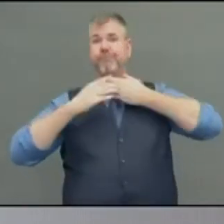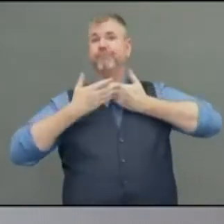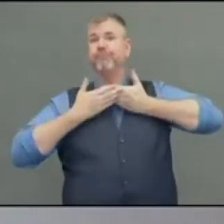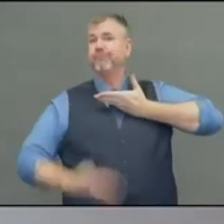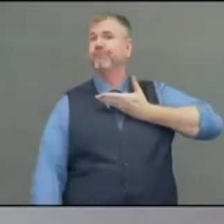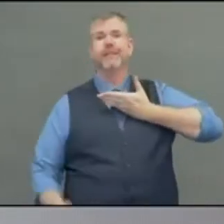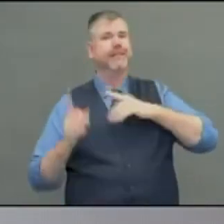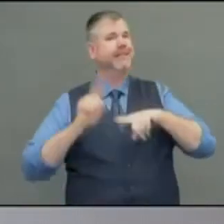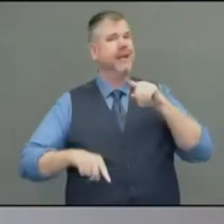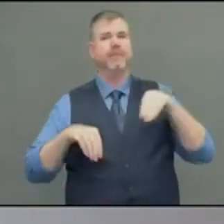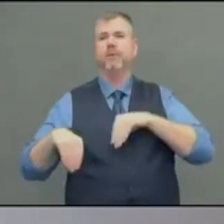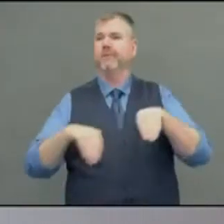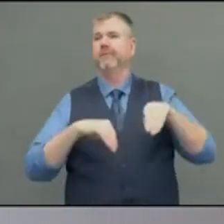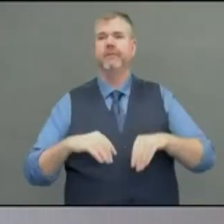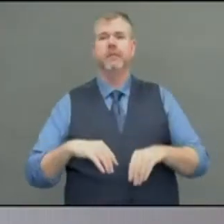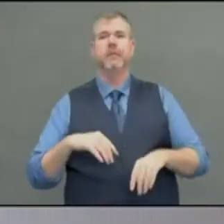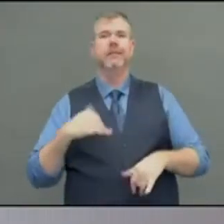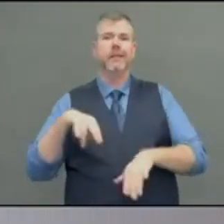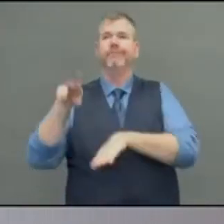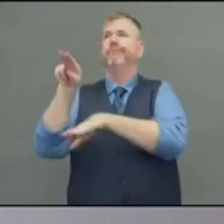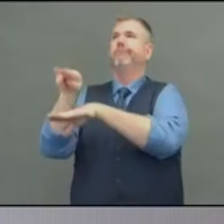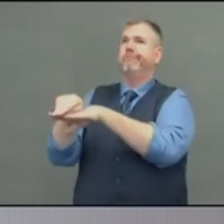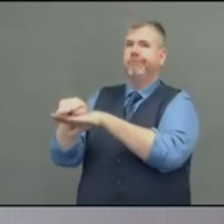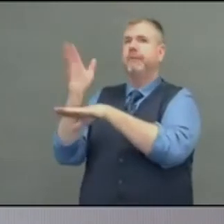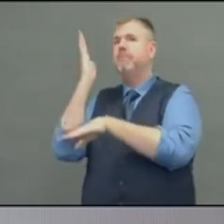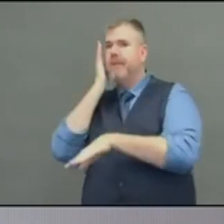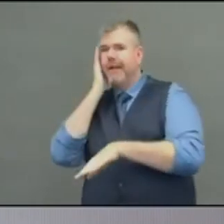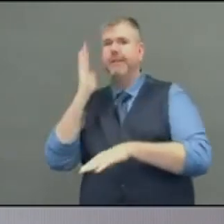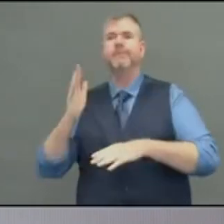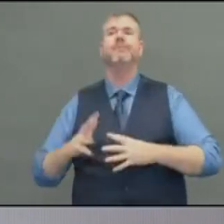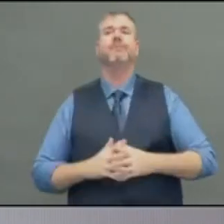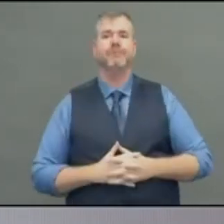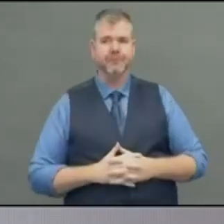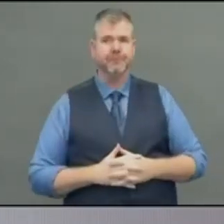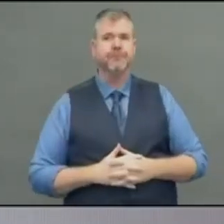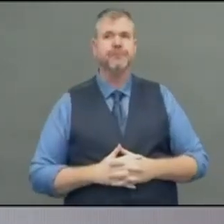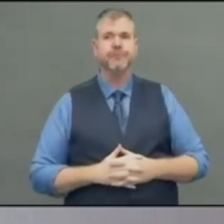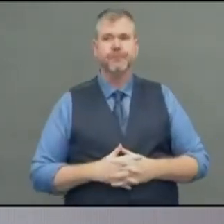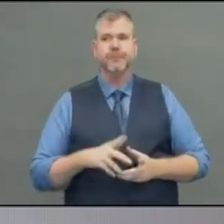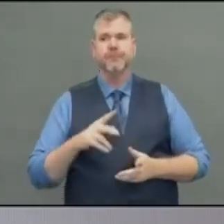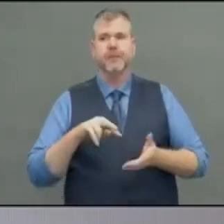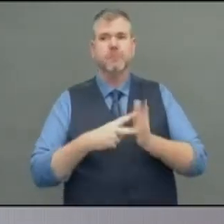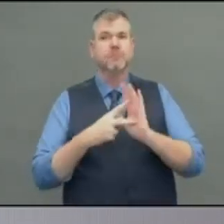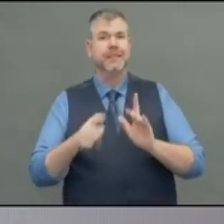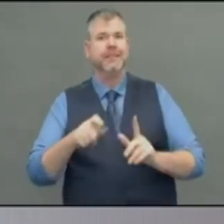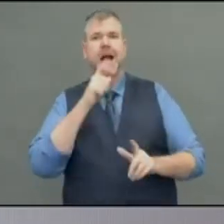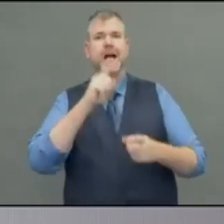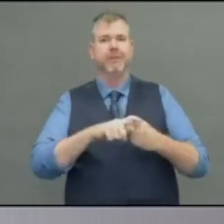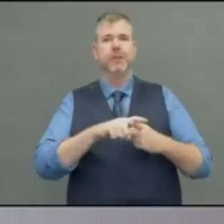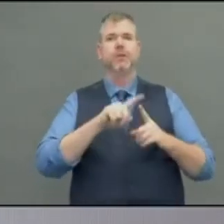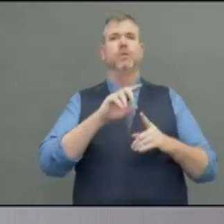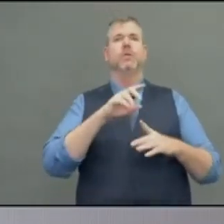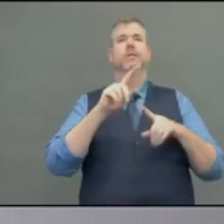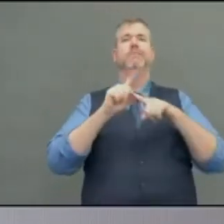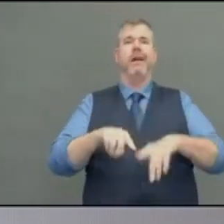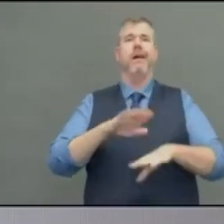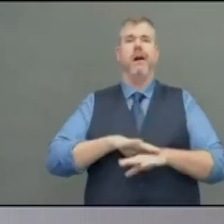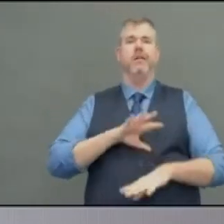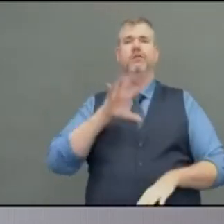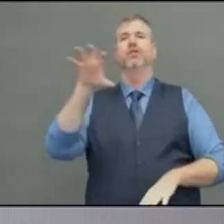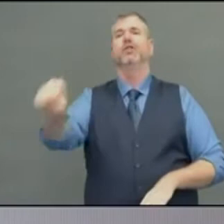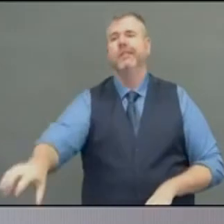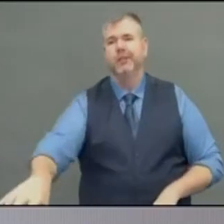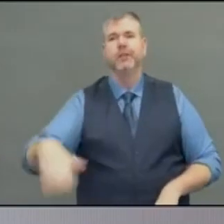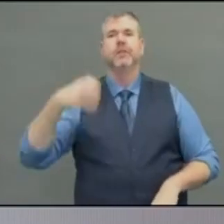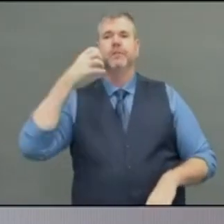and receive their own phone calls without having to rely on a handset. This telephone is